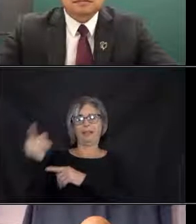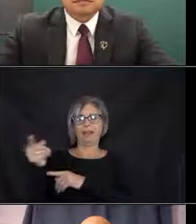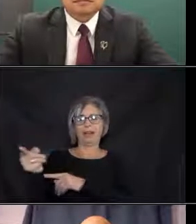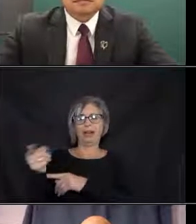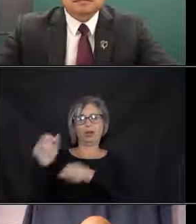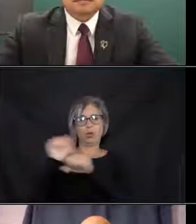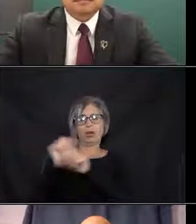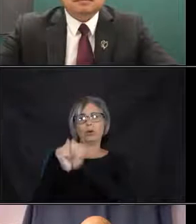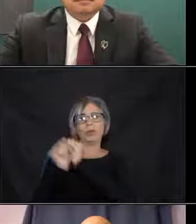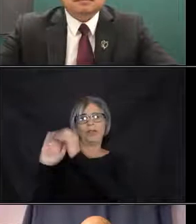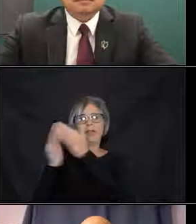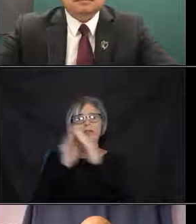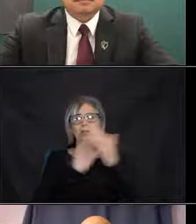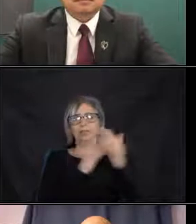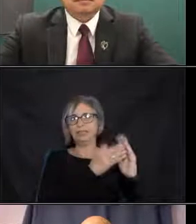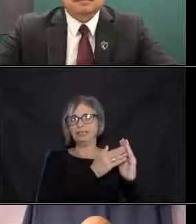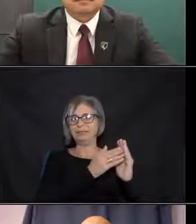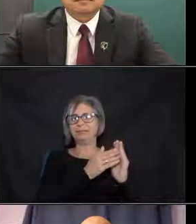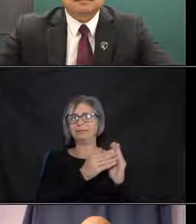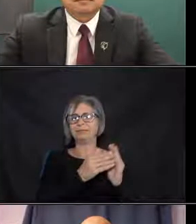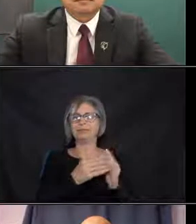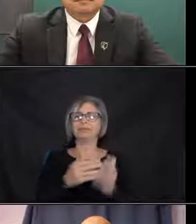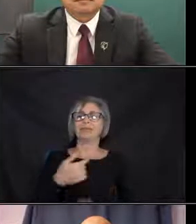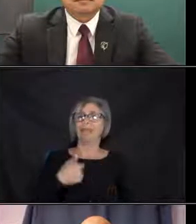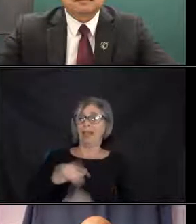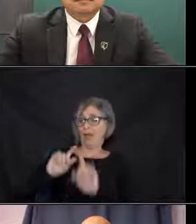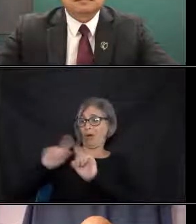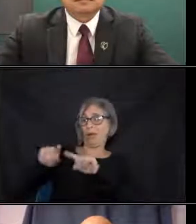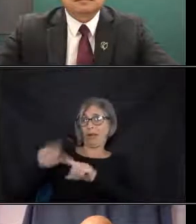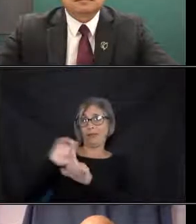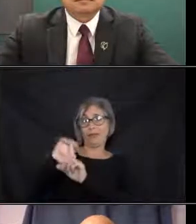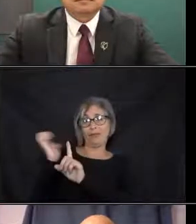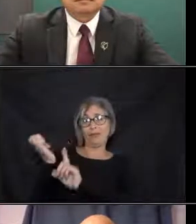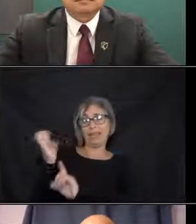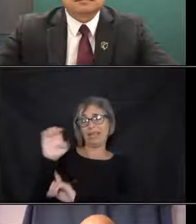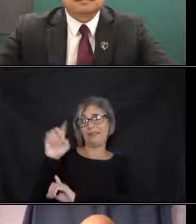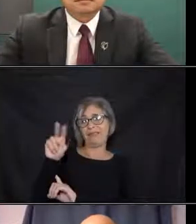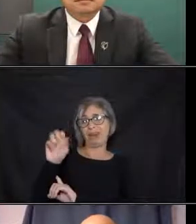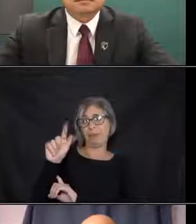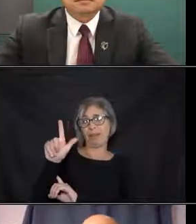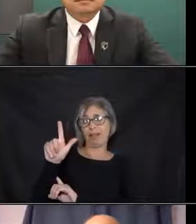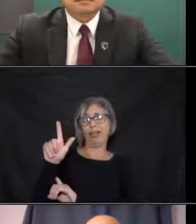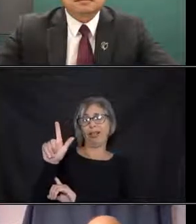with the cities. I attended some environmental